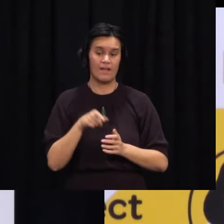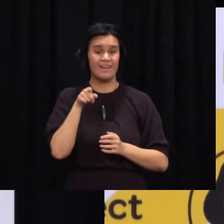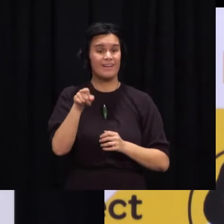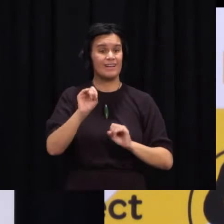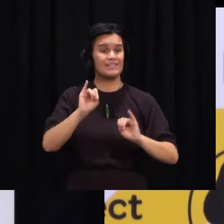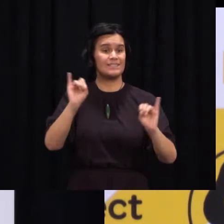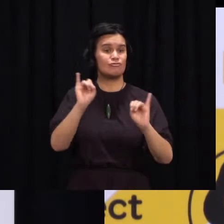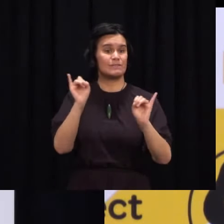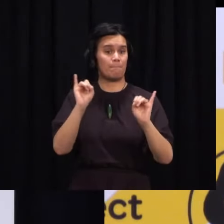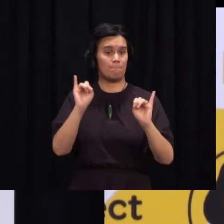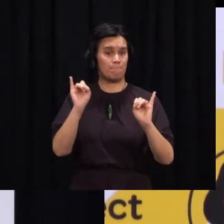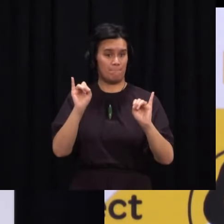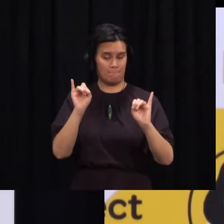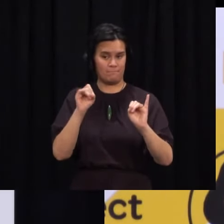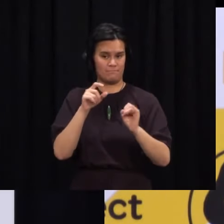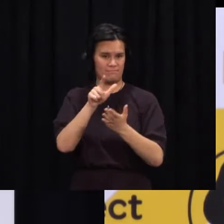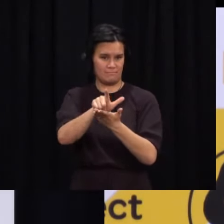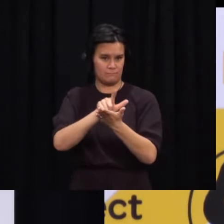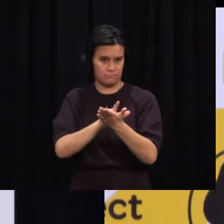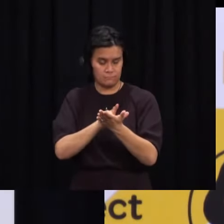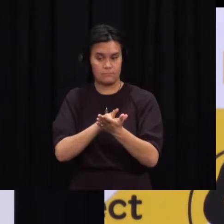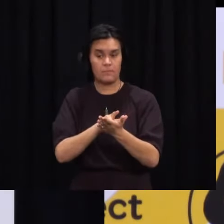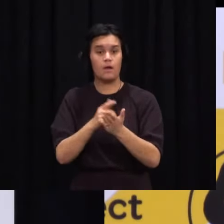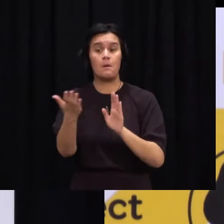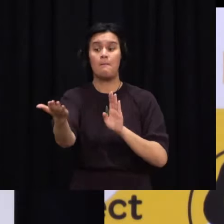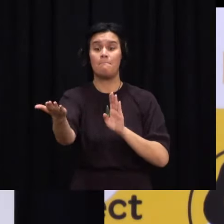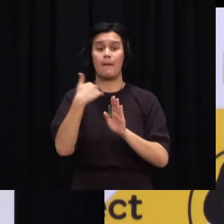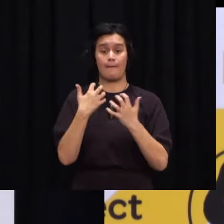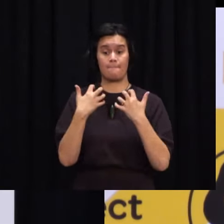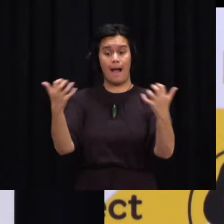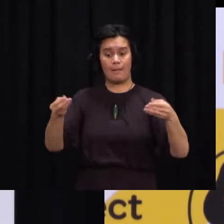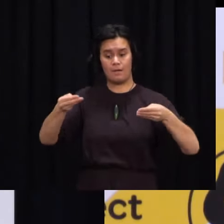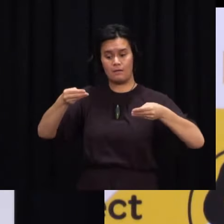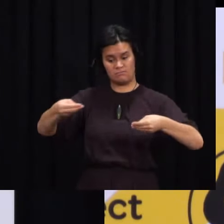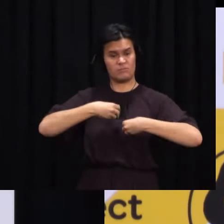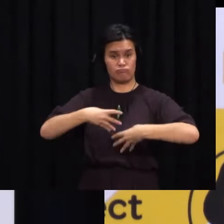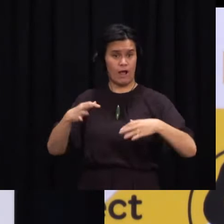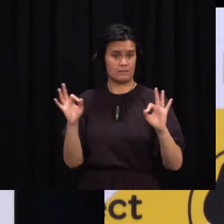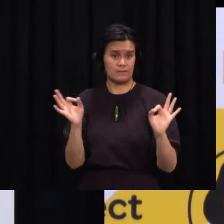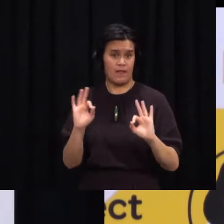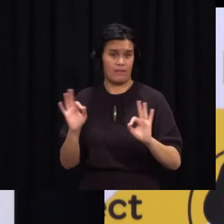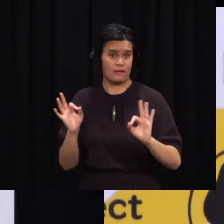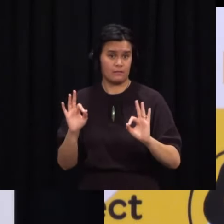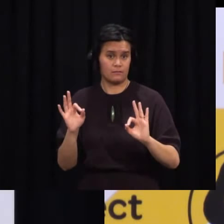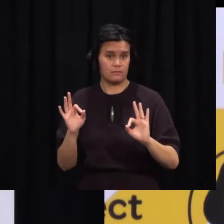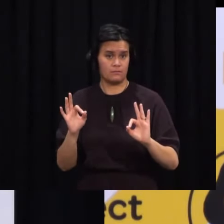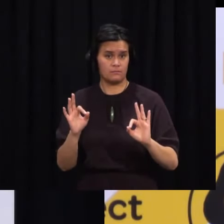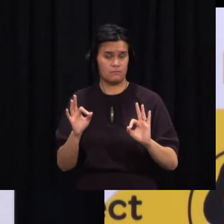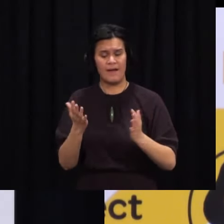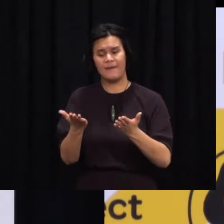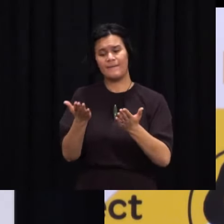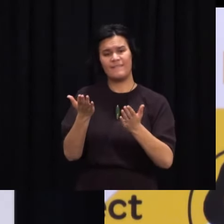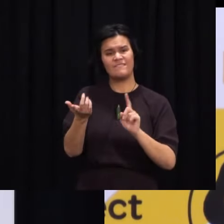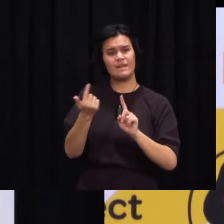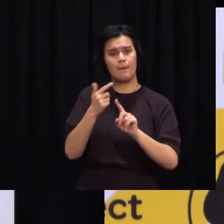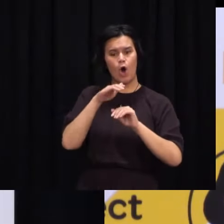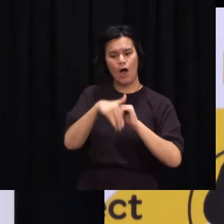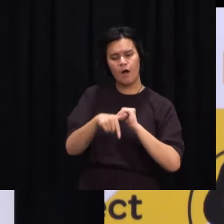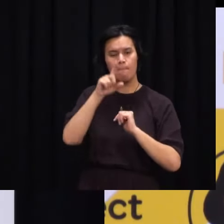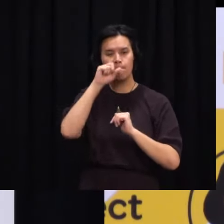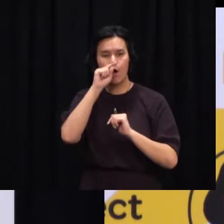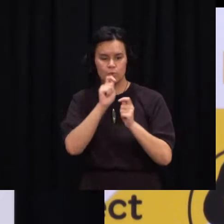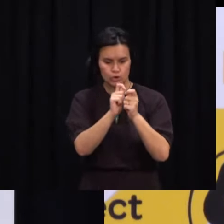in what is reported back to Parliament. We had consensus recommendations from the Select Committee over changes that should be made as a result of submissions which have been